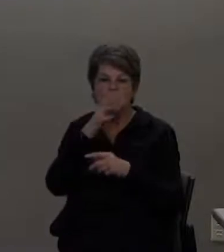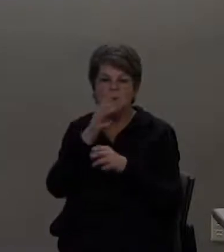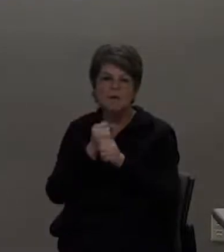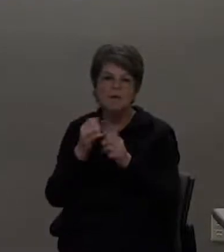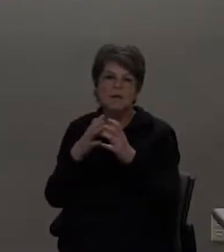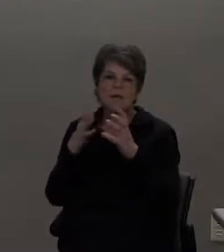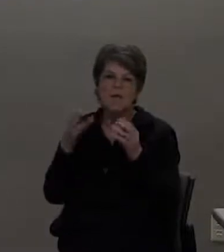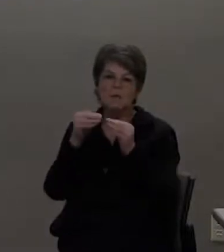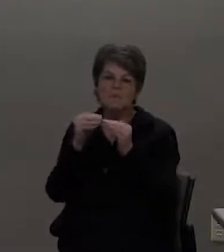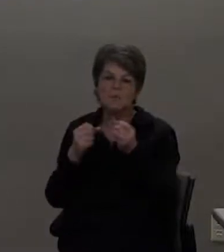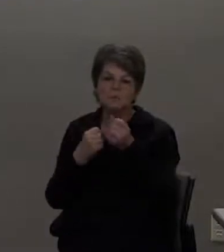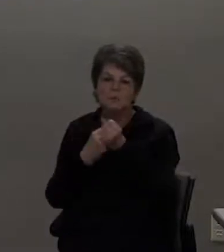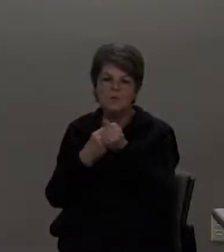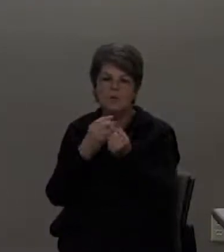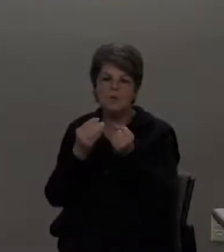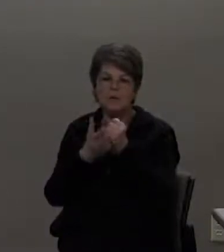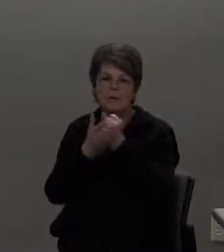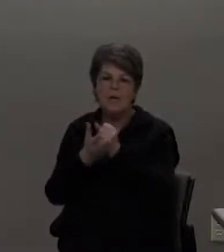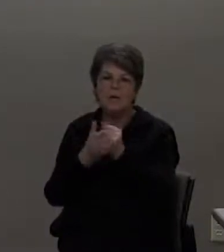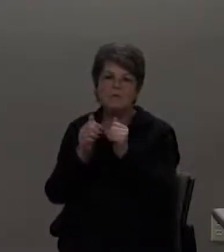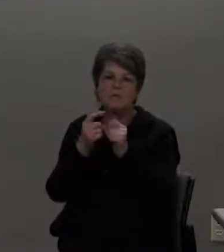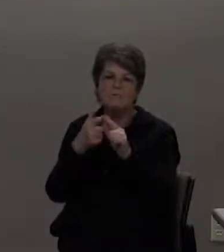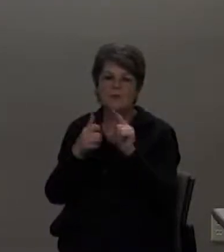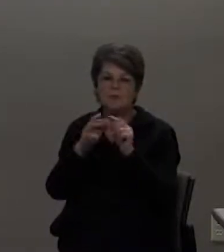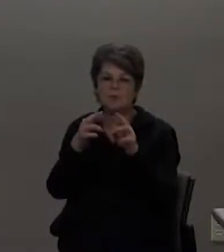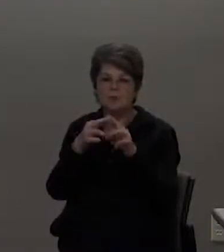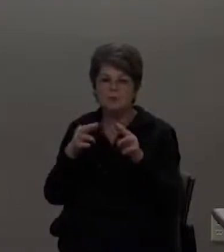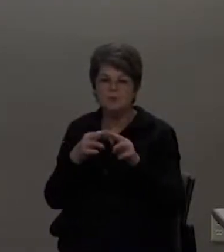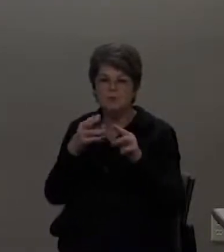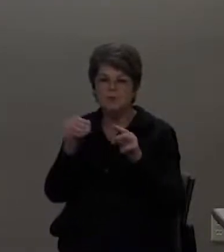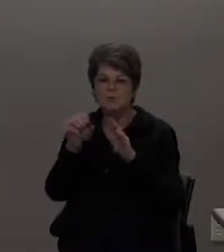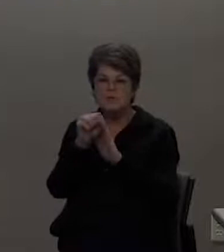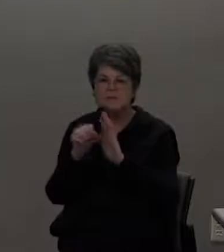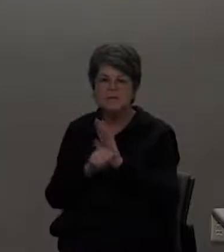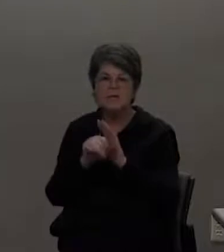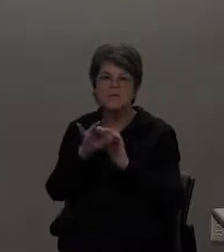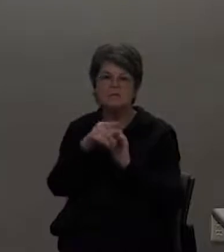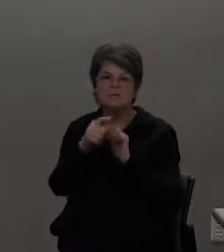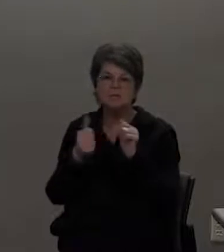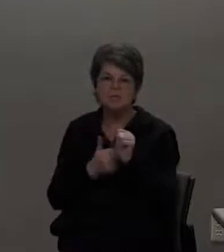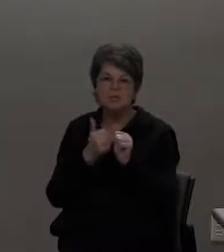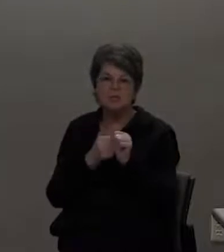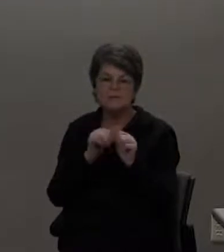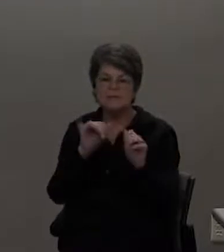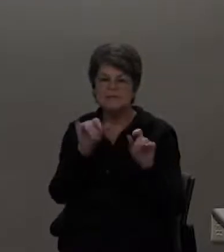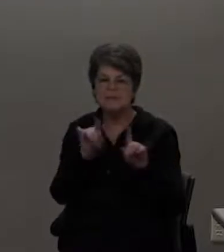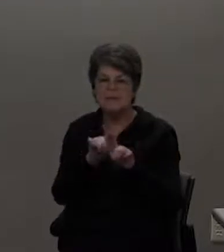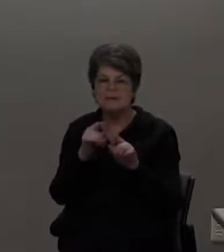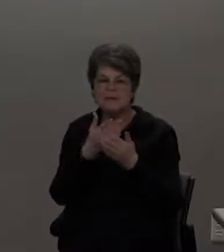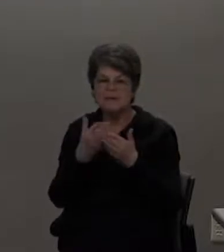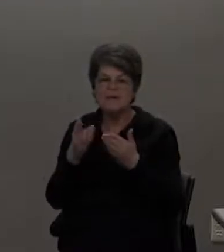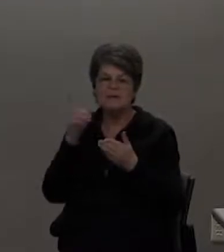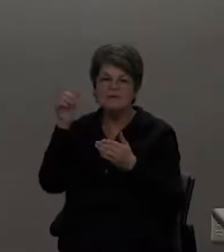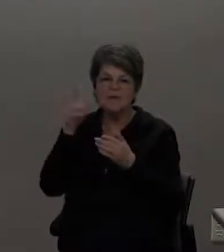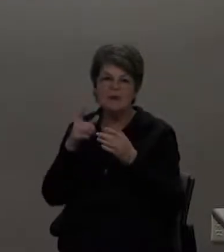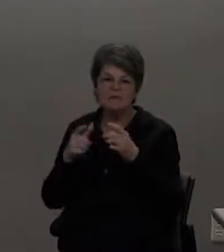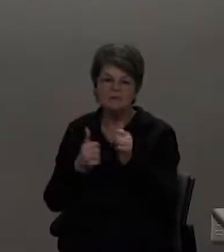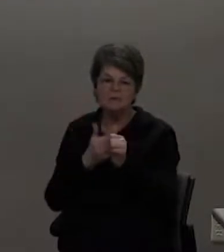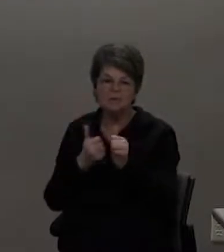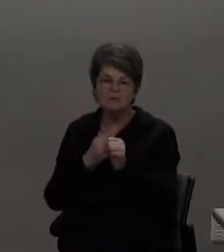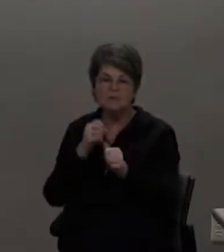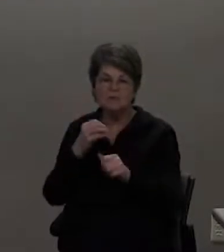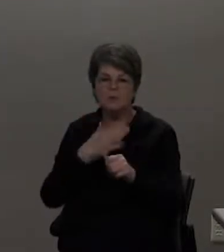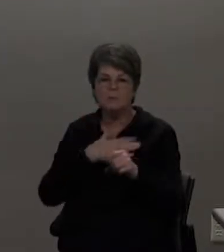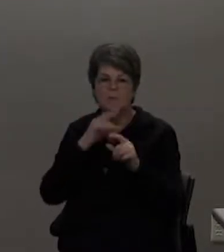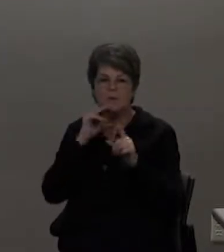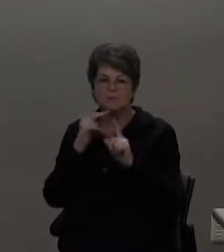get a lot more support and help from your regional and state agencies if you're going after the same things that they want to go after. And so, from my perspective